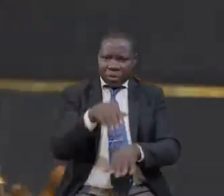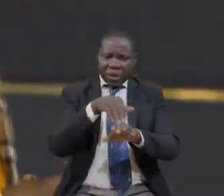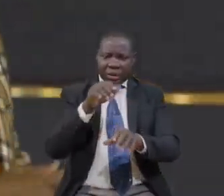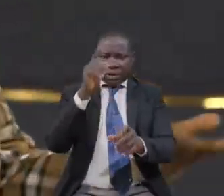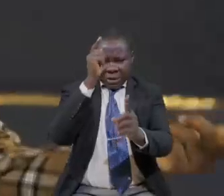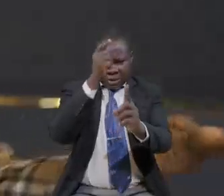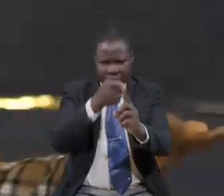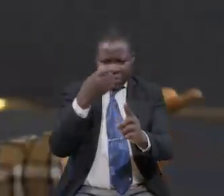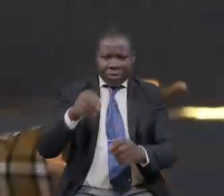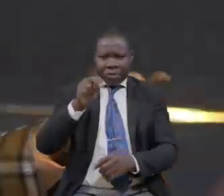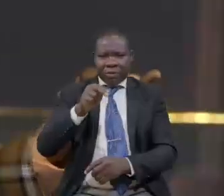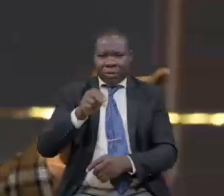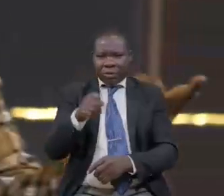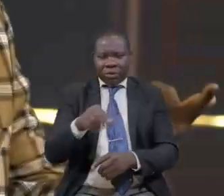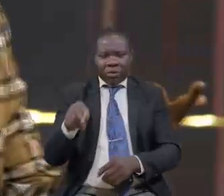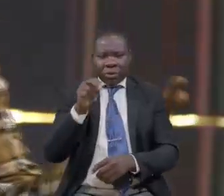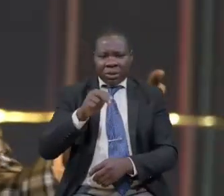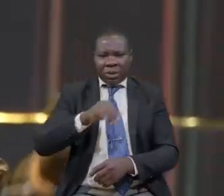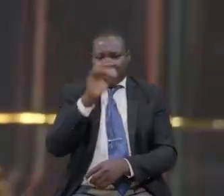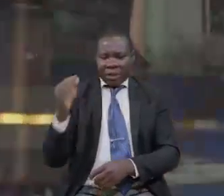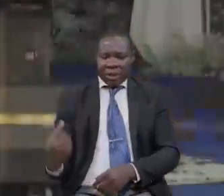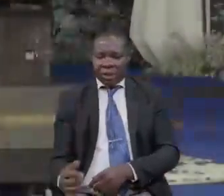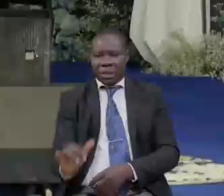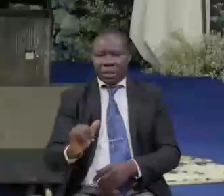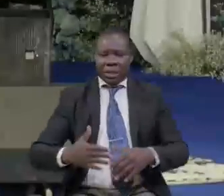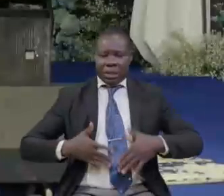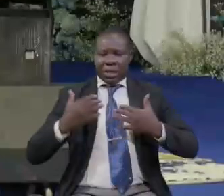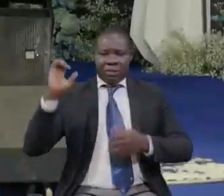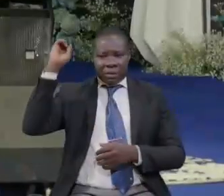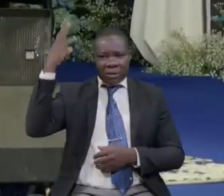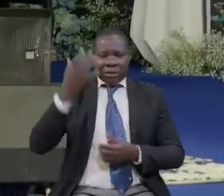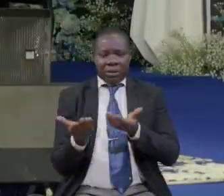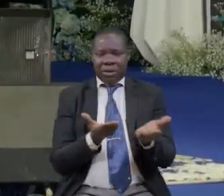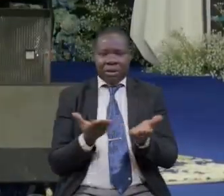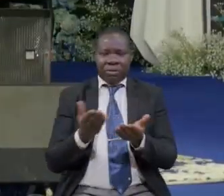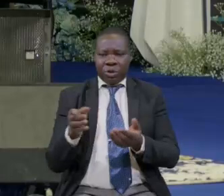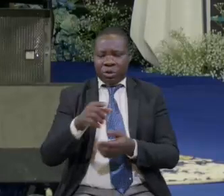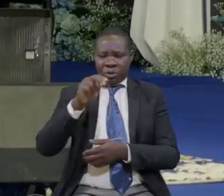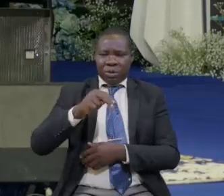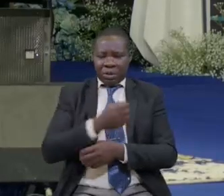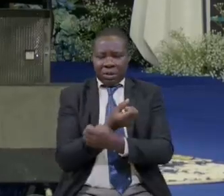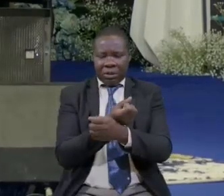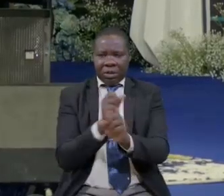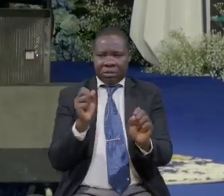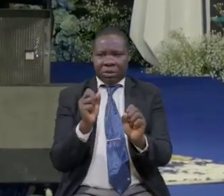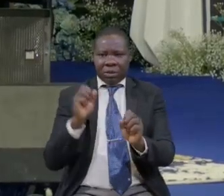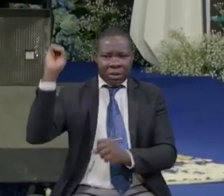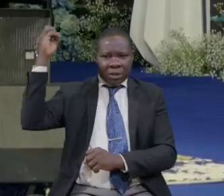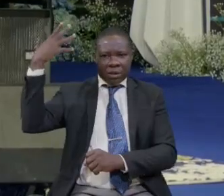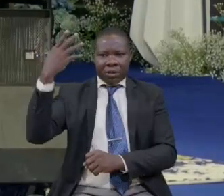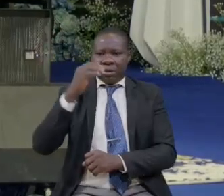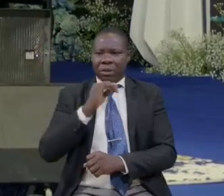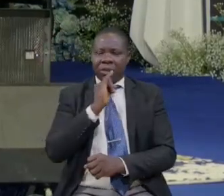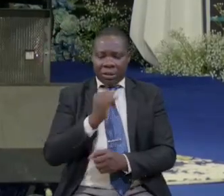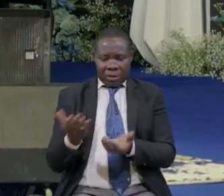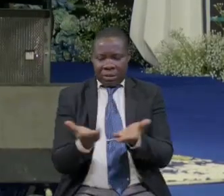life, grace available. You need salvation, grace available.